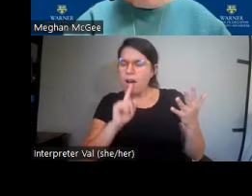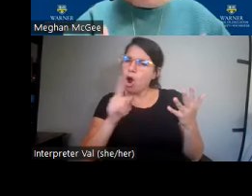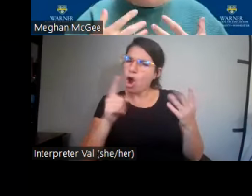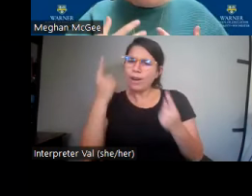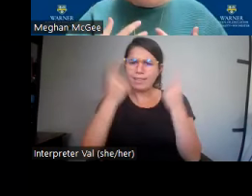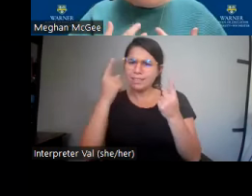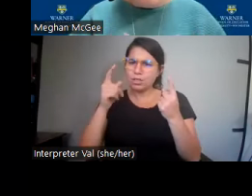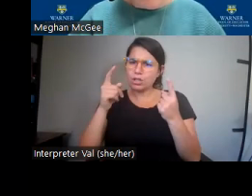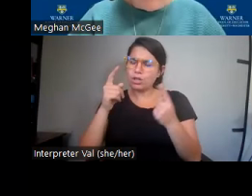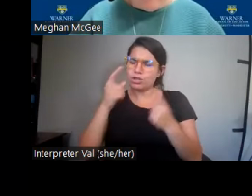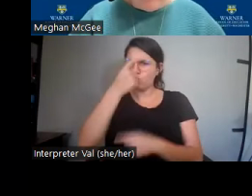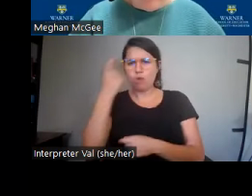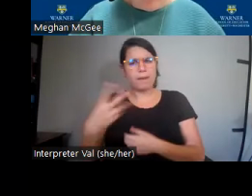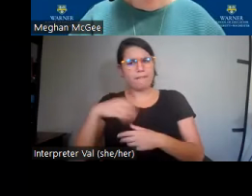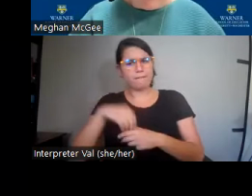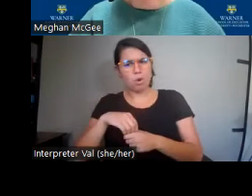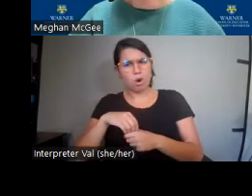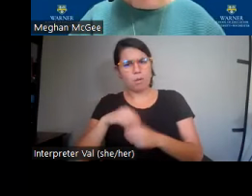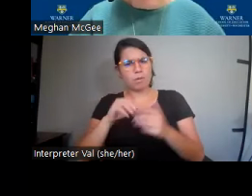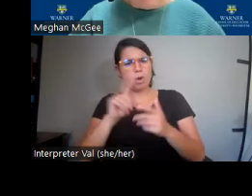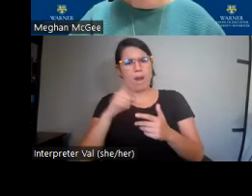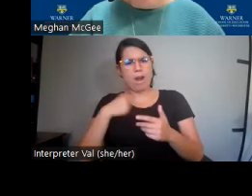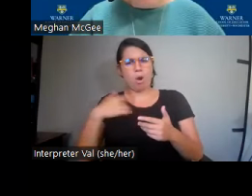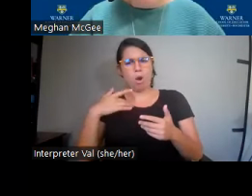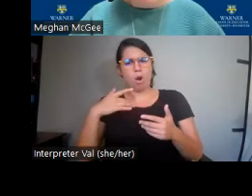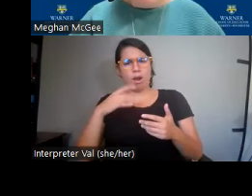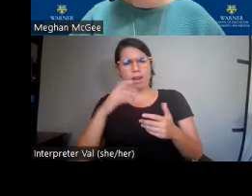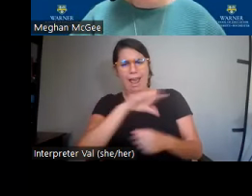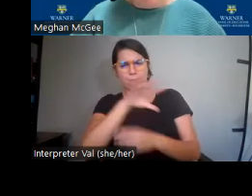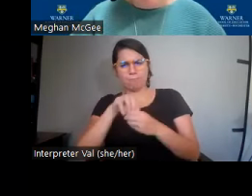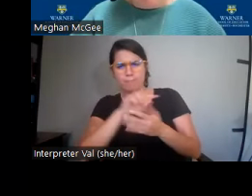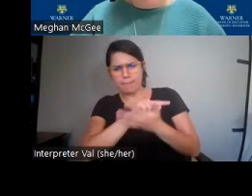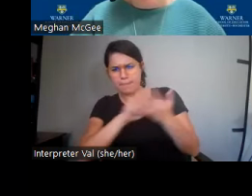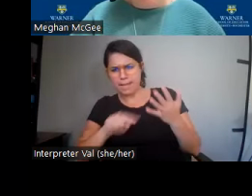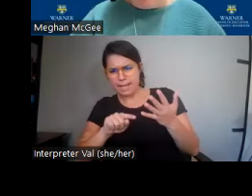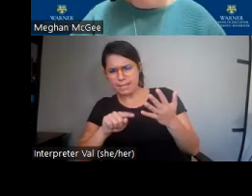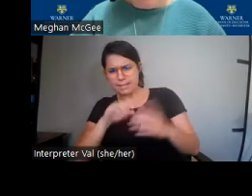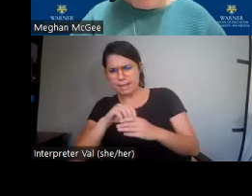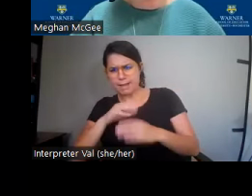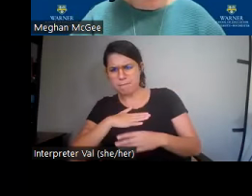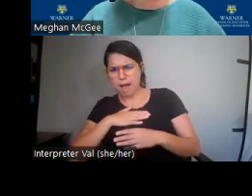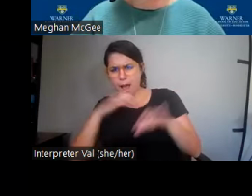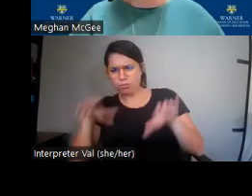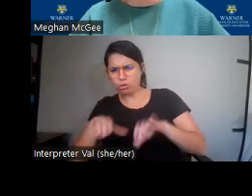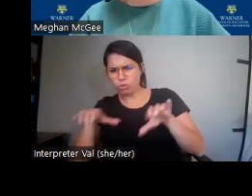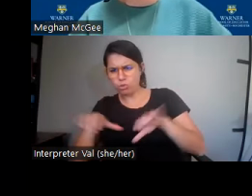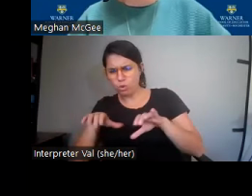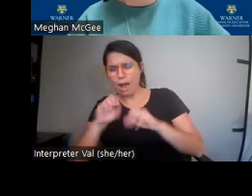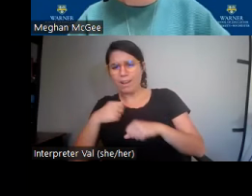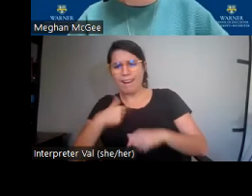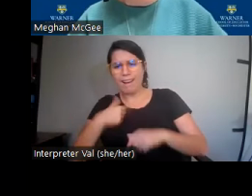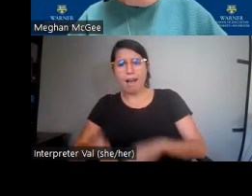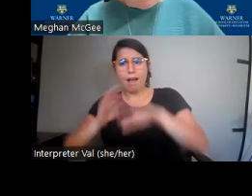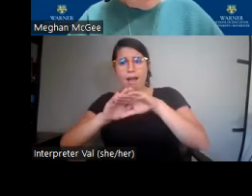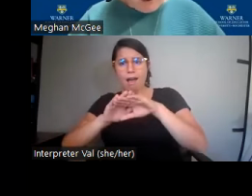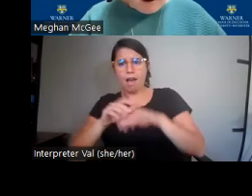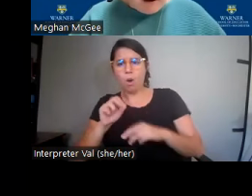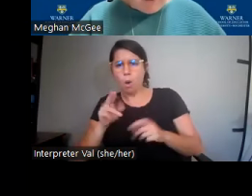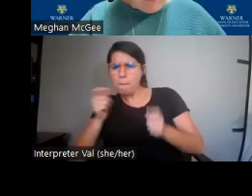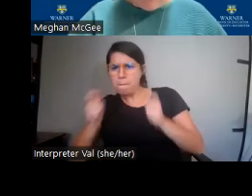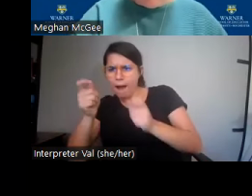trauma-informed and where we find them in our practice and where we amplify them or modify them to assure that they